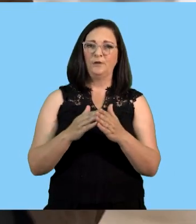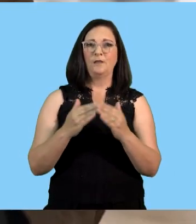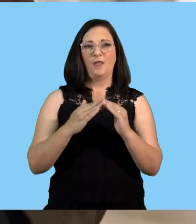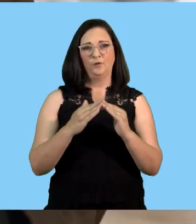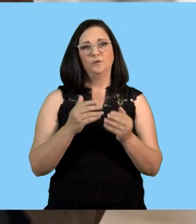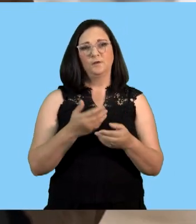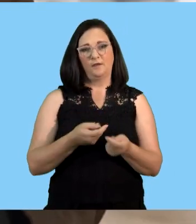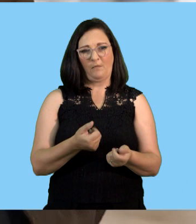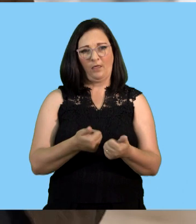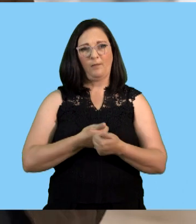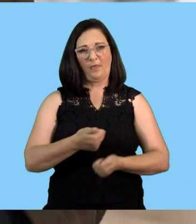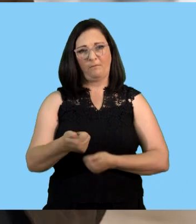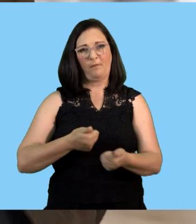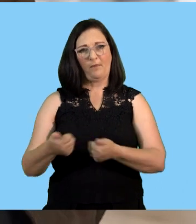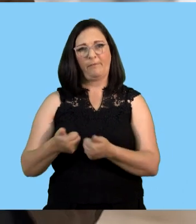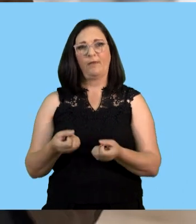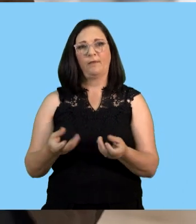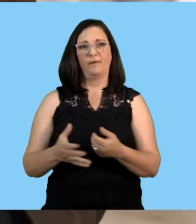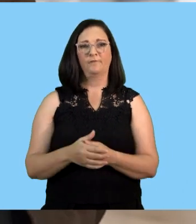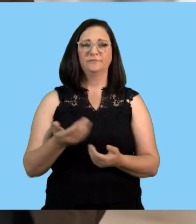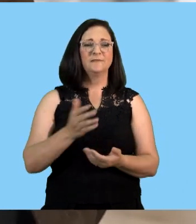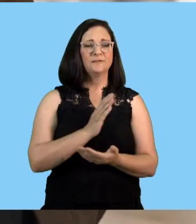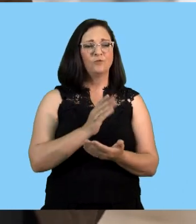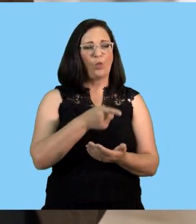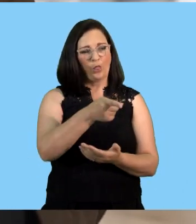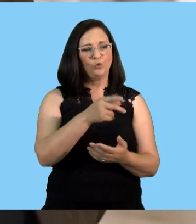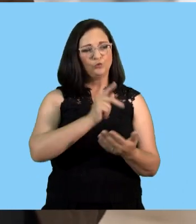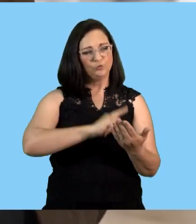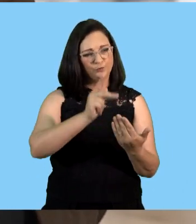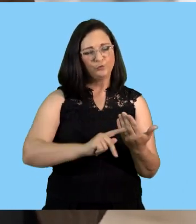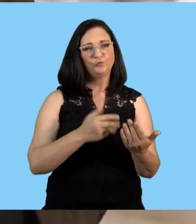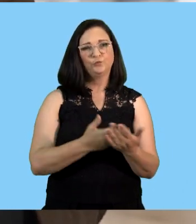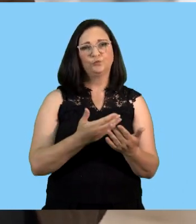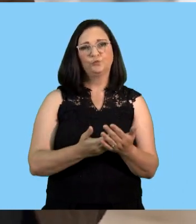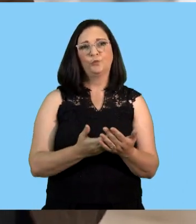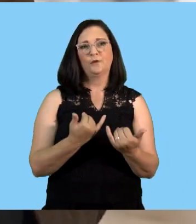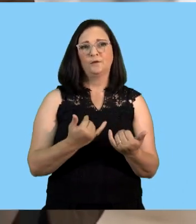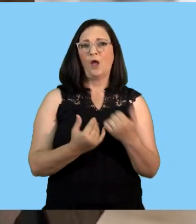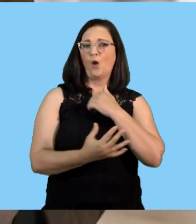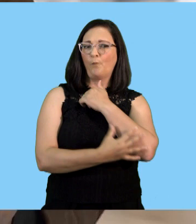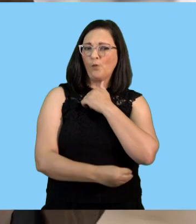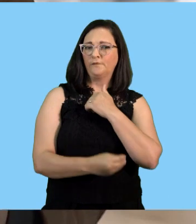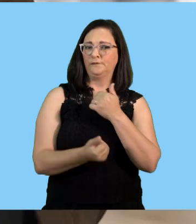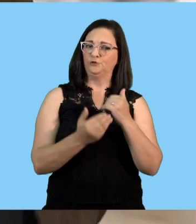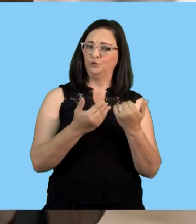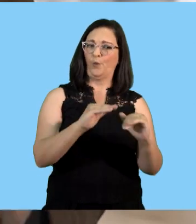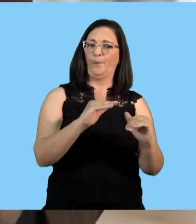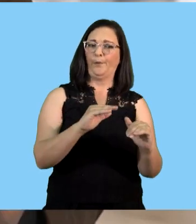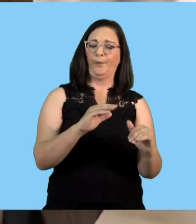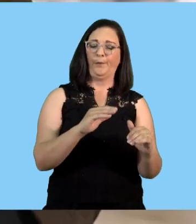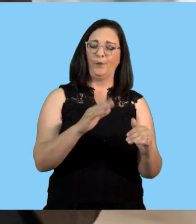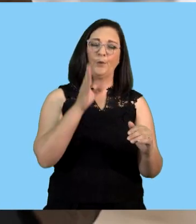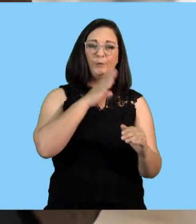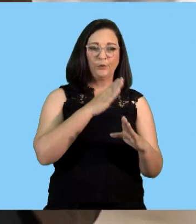businesses. That's what we need to do. We've got those initiatives, those projects that we can focus on to alleviate poverty,